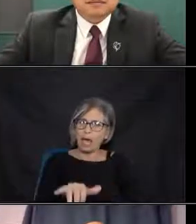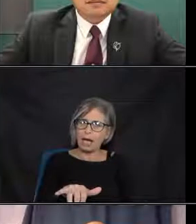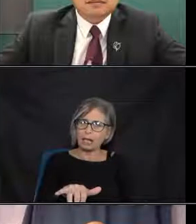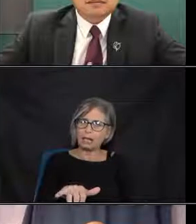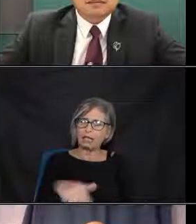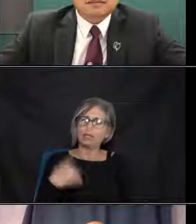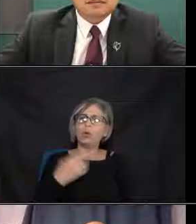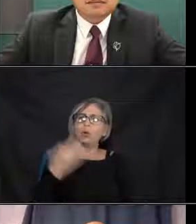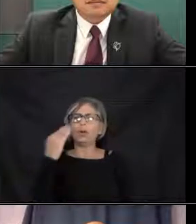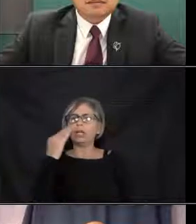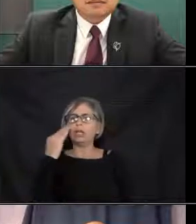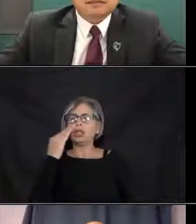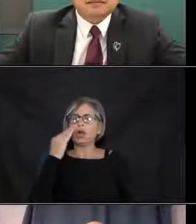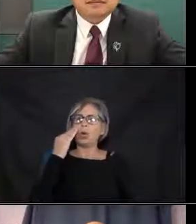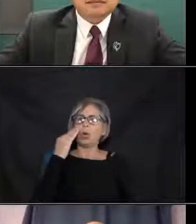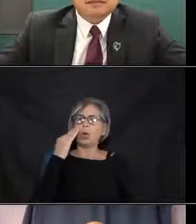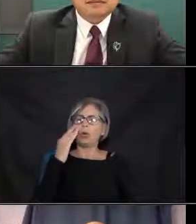that